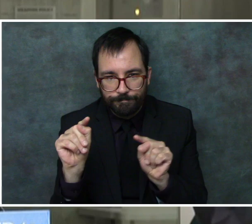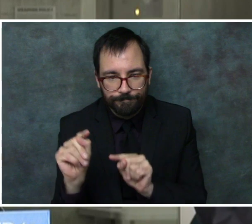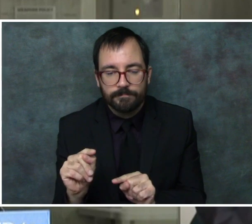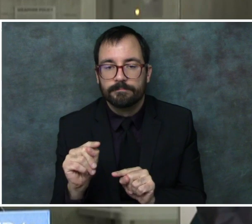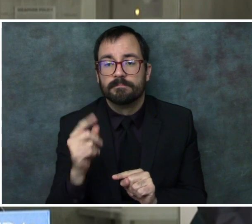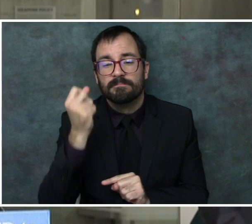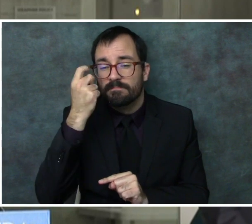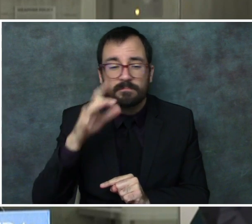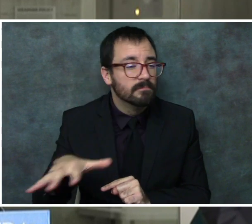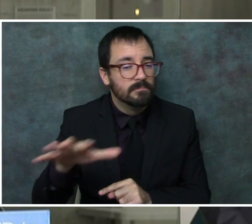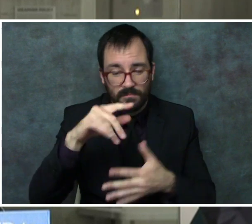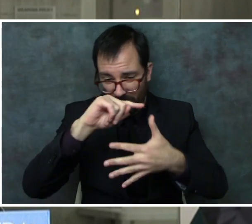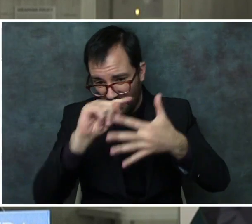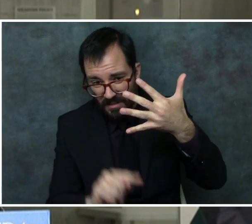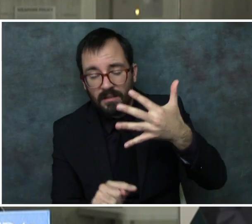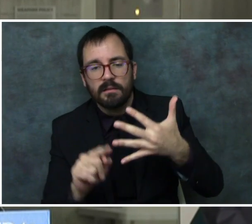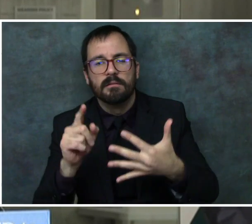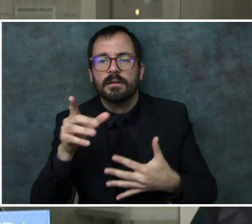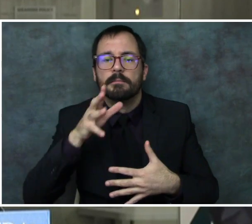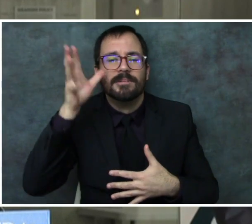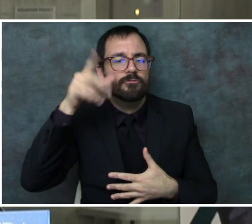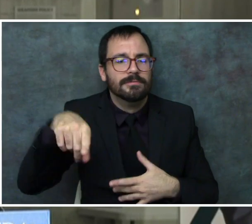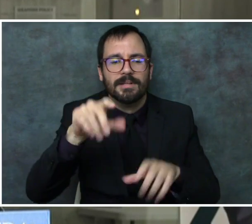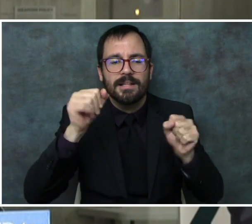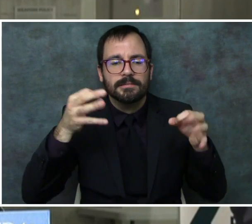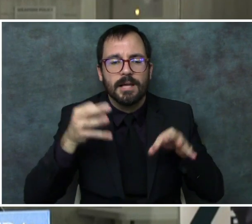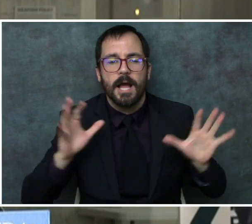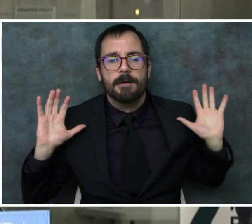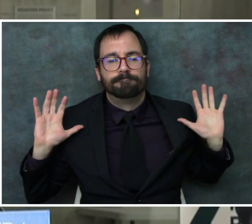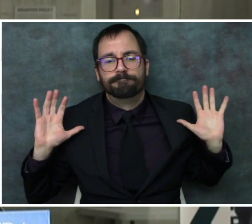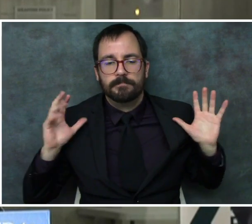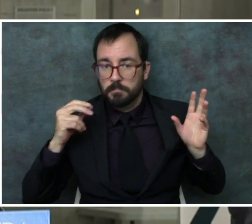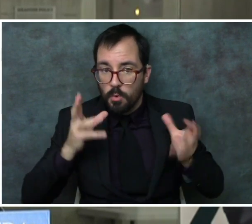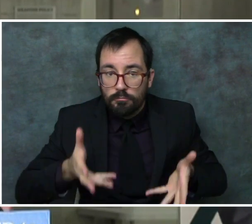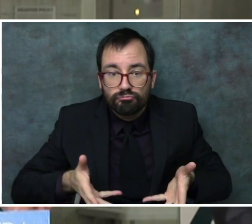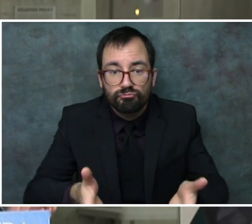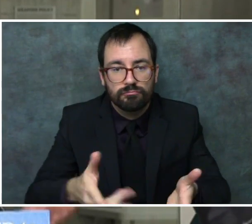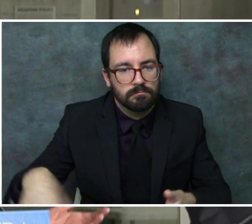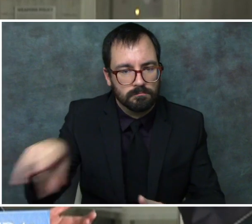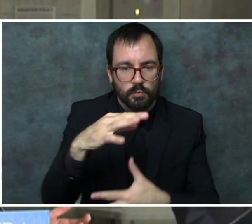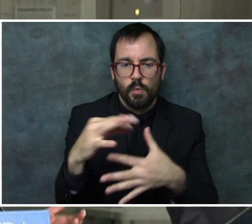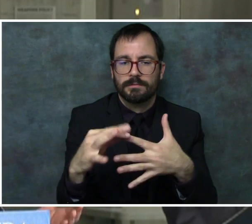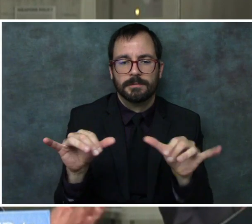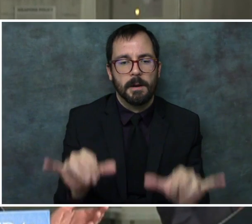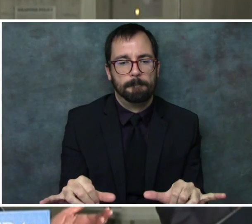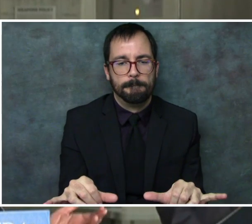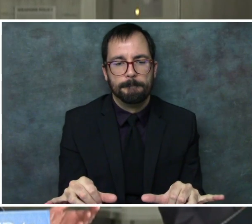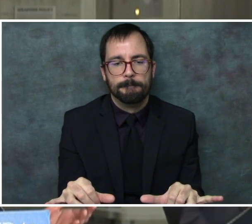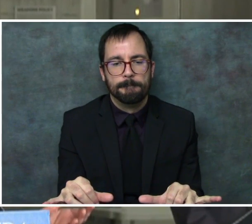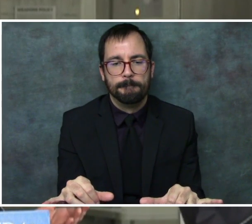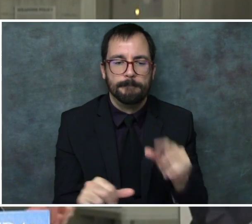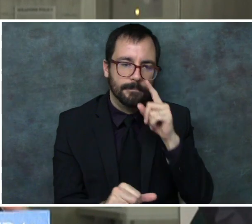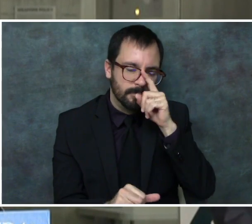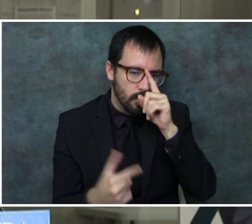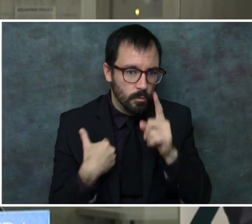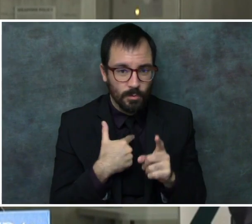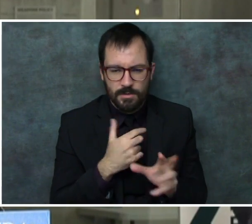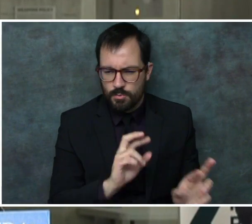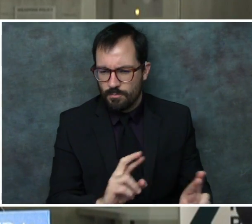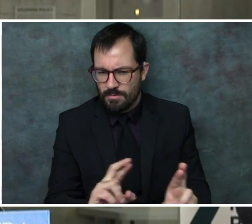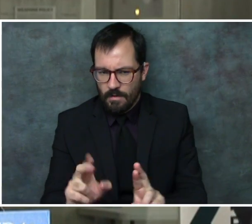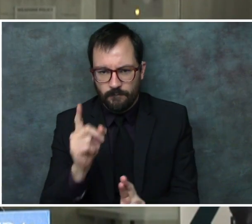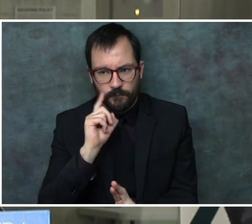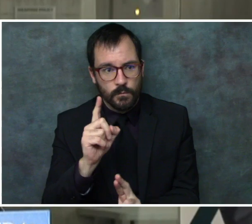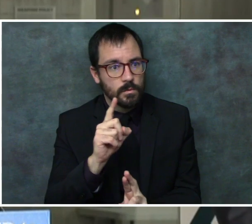all opt-in. So if a parent chooses not to send their kids to school, and we're preparing our buildings for those, for the increase of students.